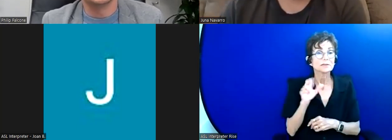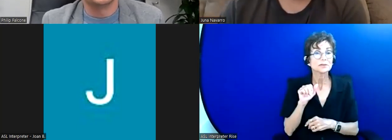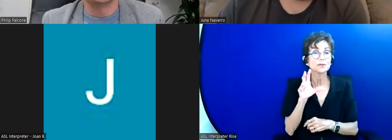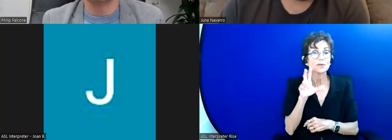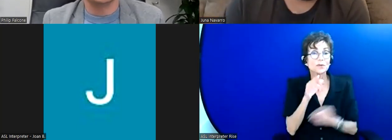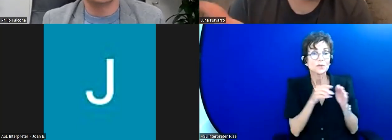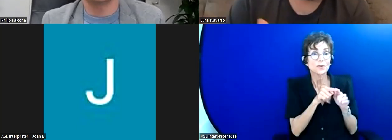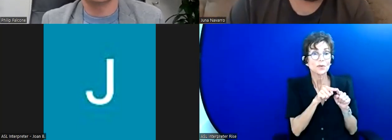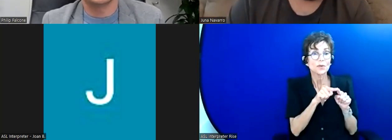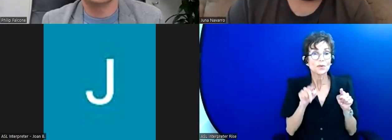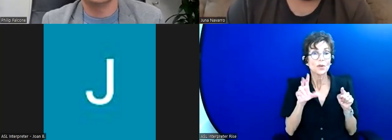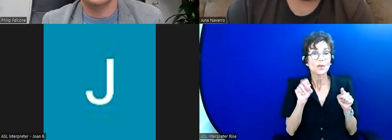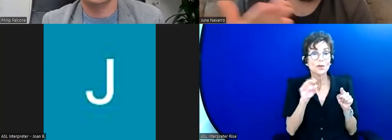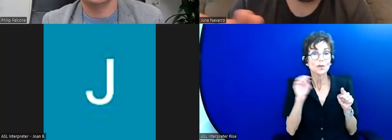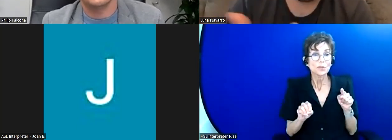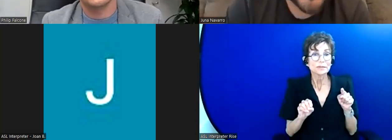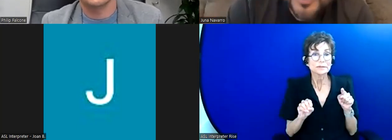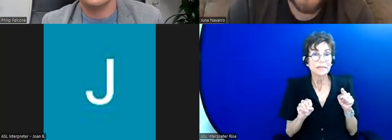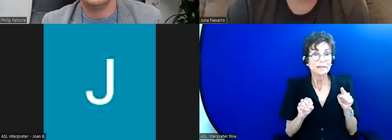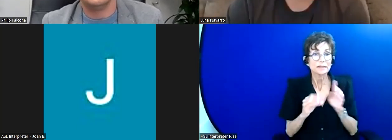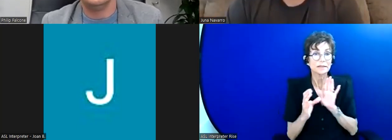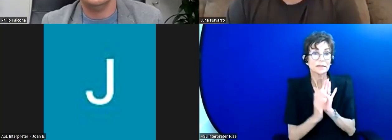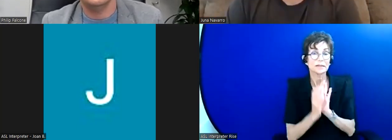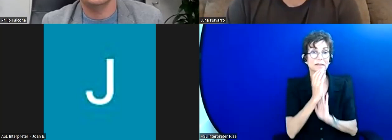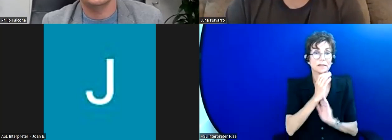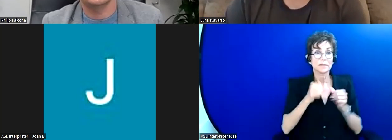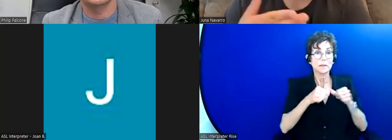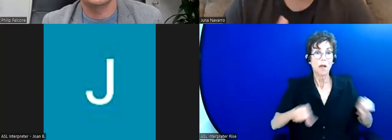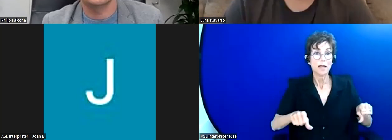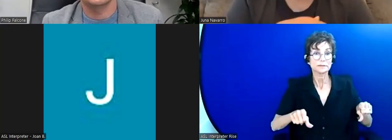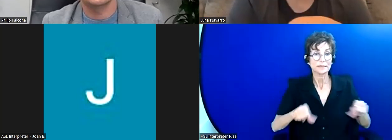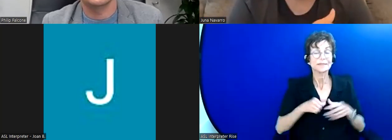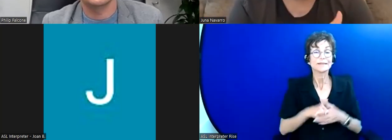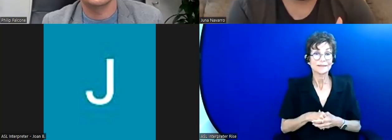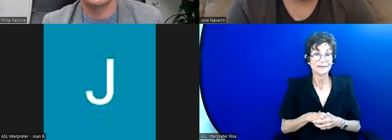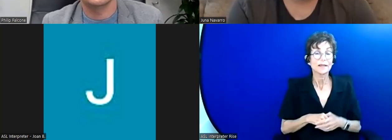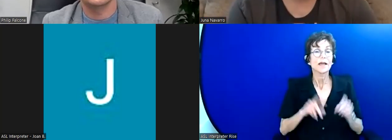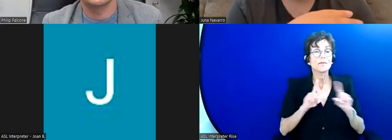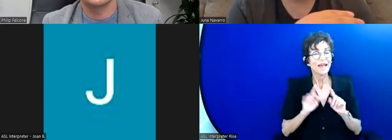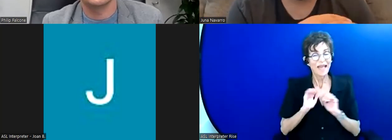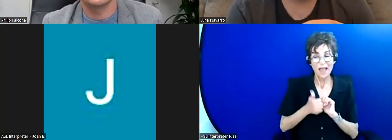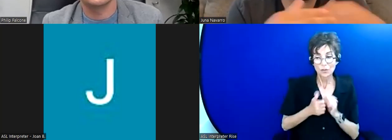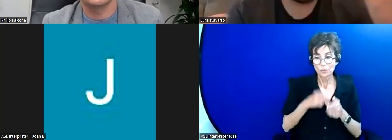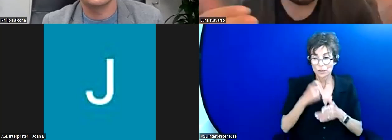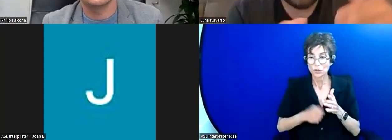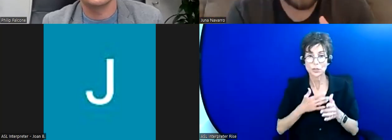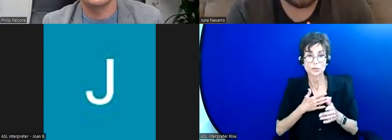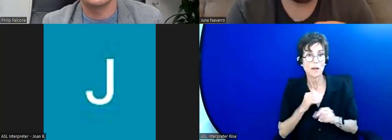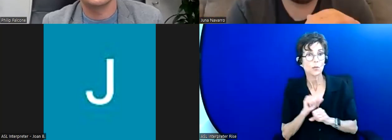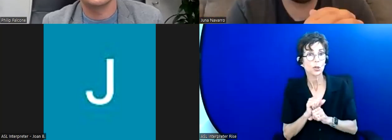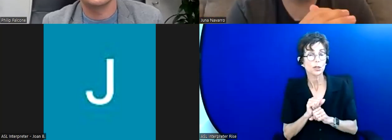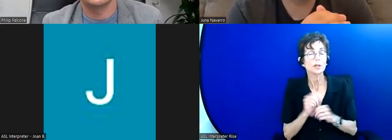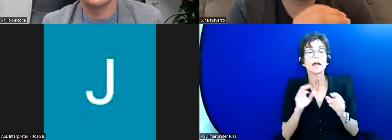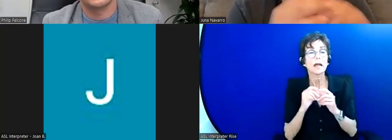And like maybe you guys are at a point of like, how do I charge my work? And I think the best way to find prices is by connecting with a local